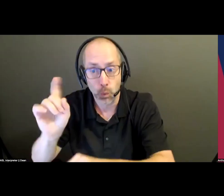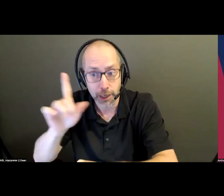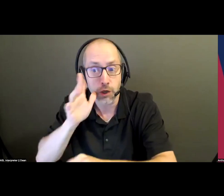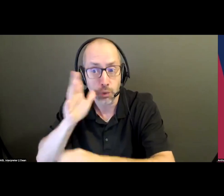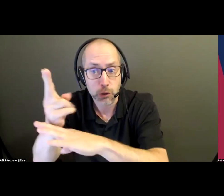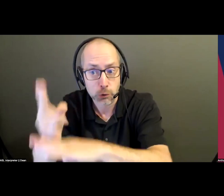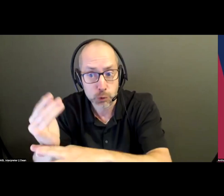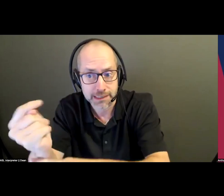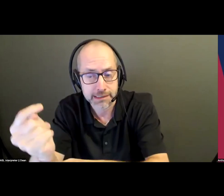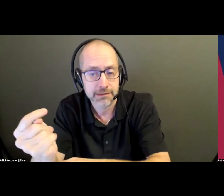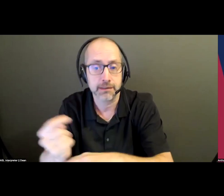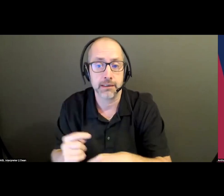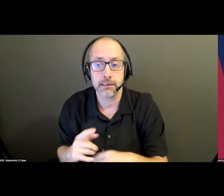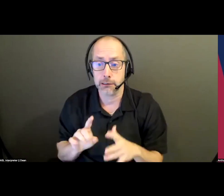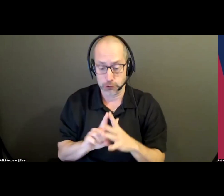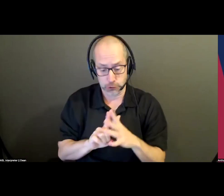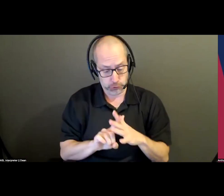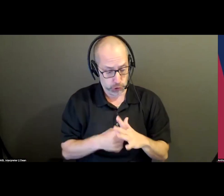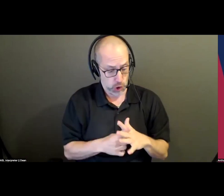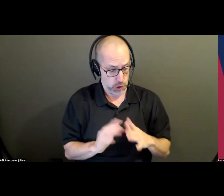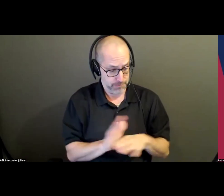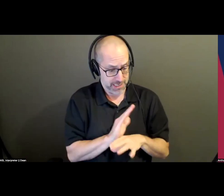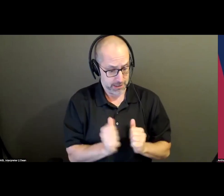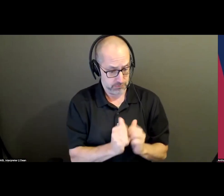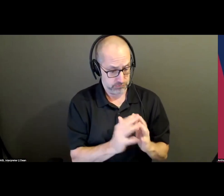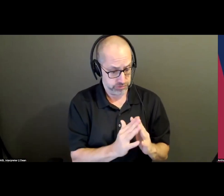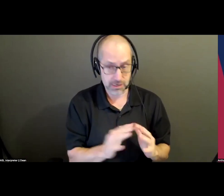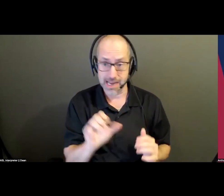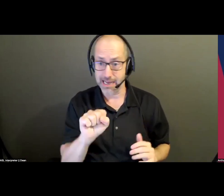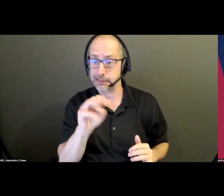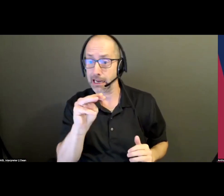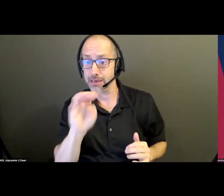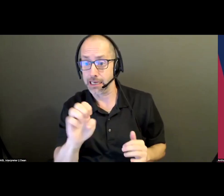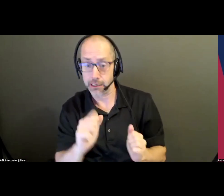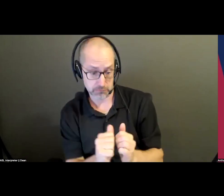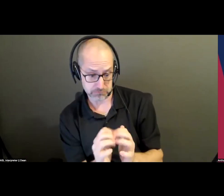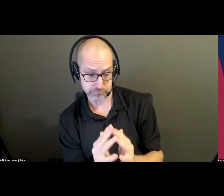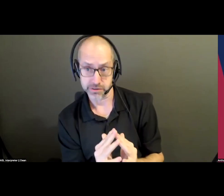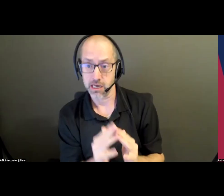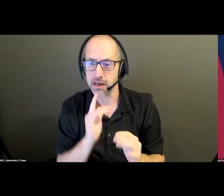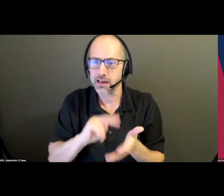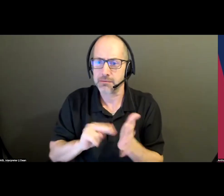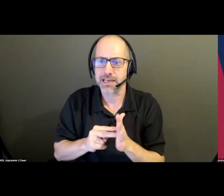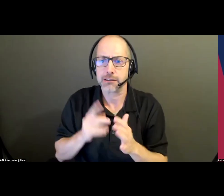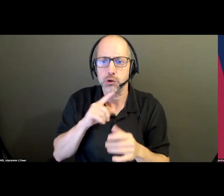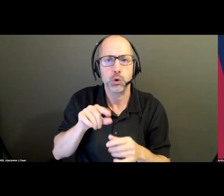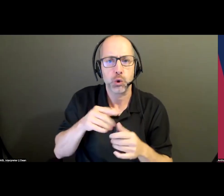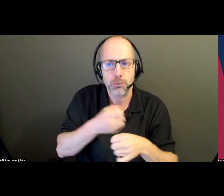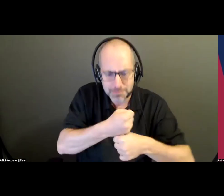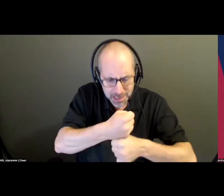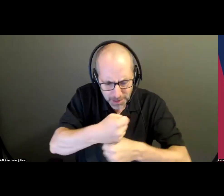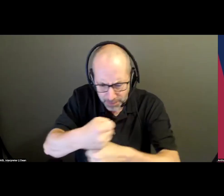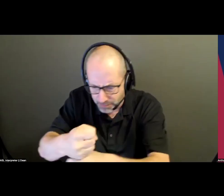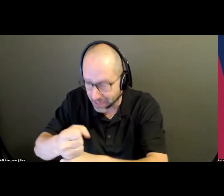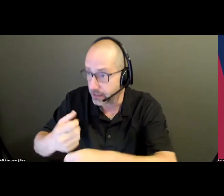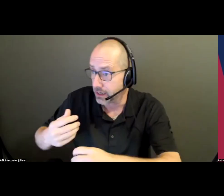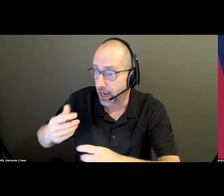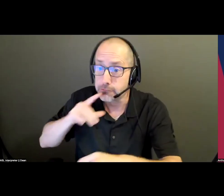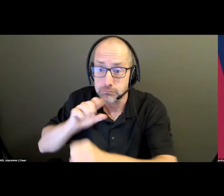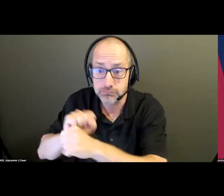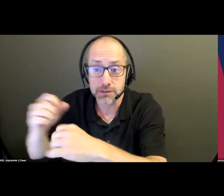For startups and SMEs, that means we can shorten your path to market and help de-risk